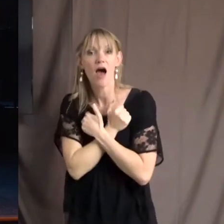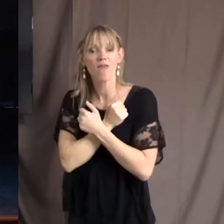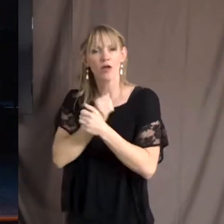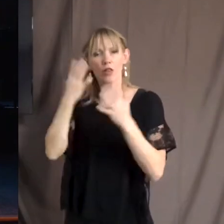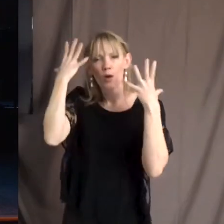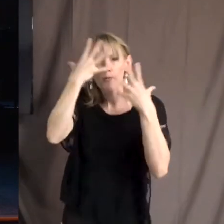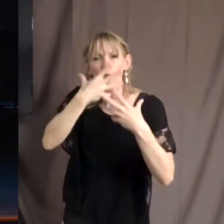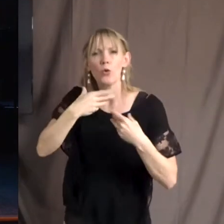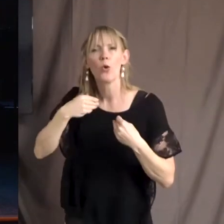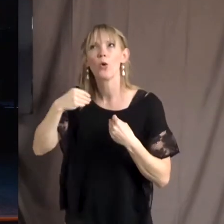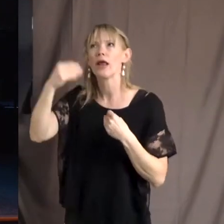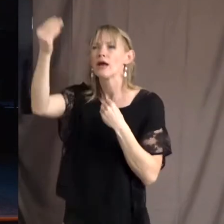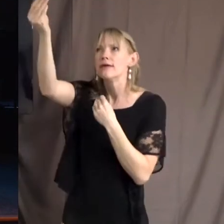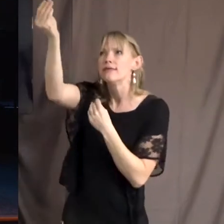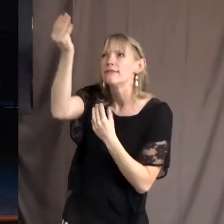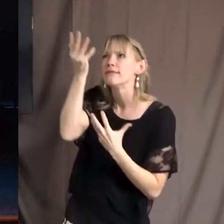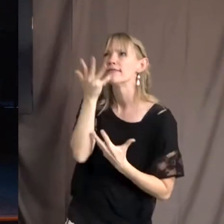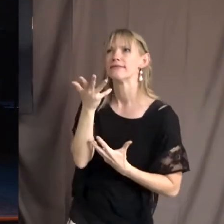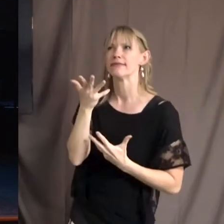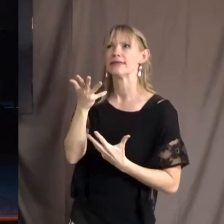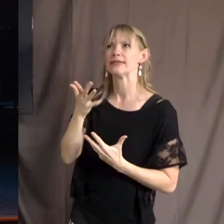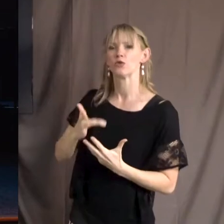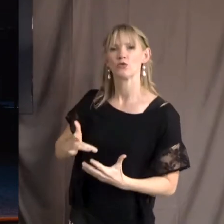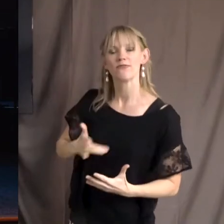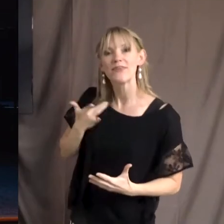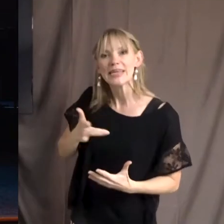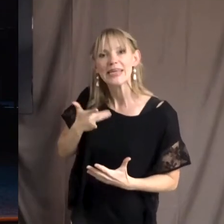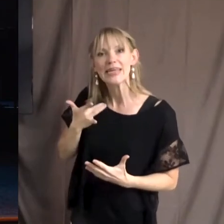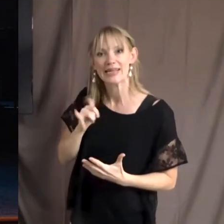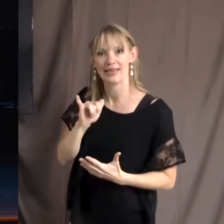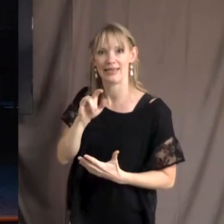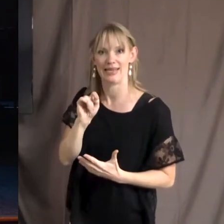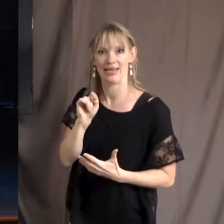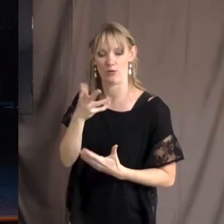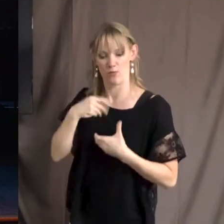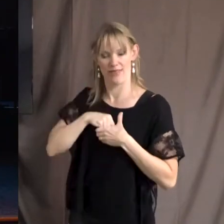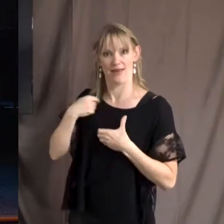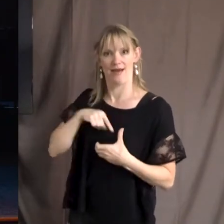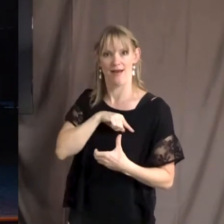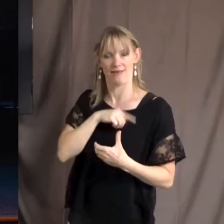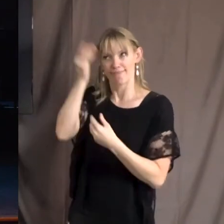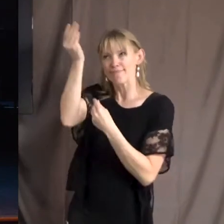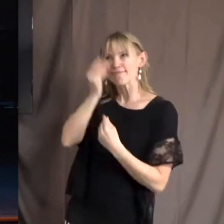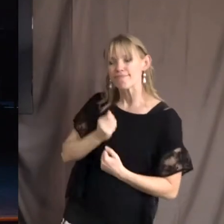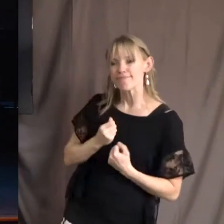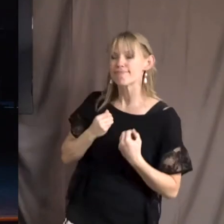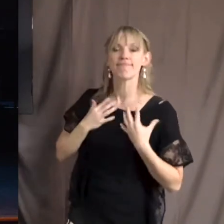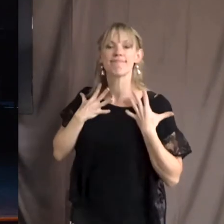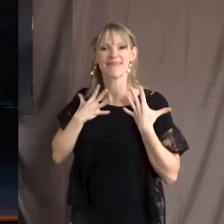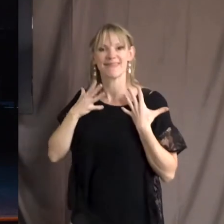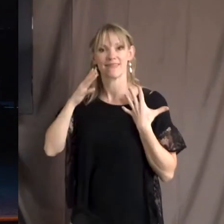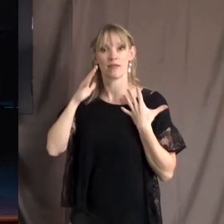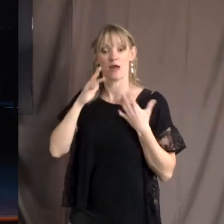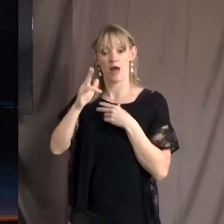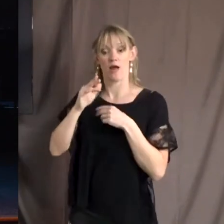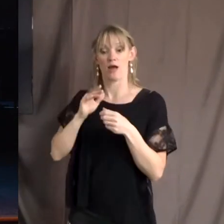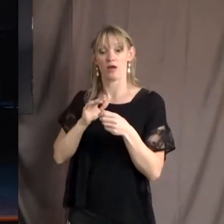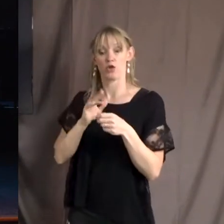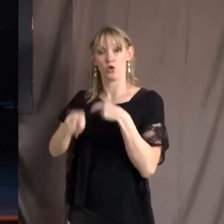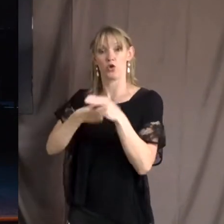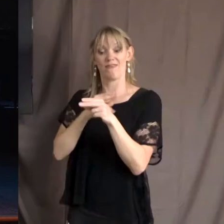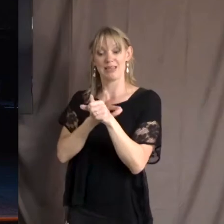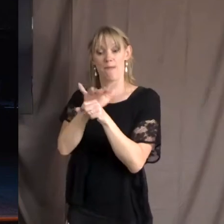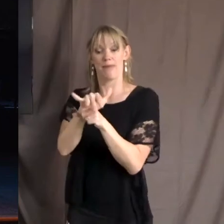and to feel it as it pours itself through us. And so the abundant universe is all about that. It's about